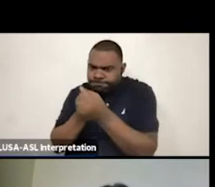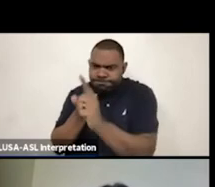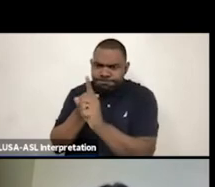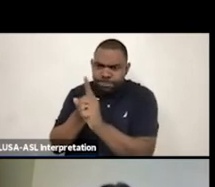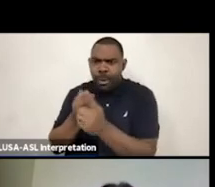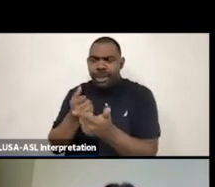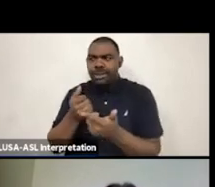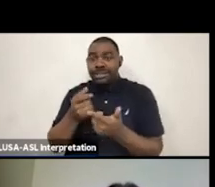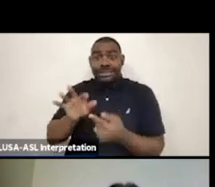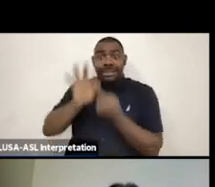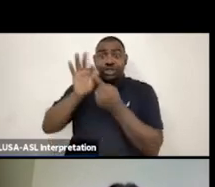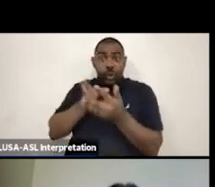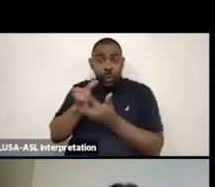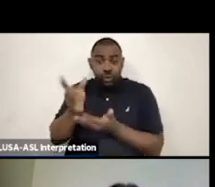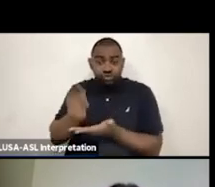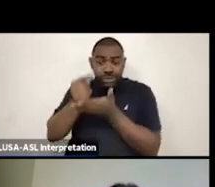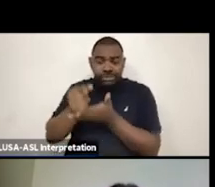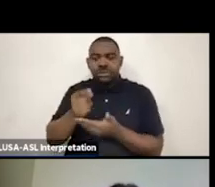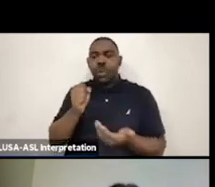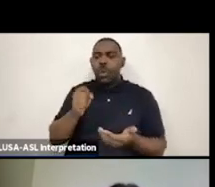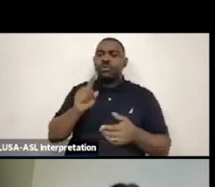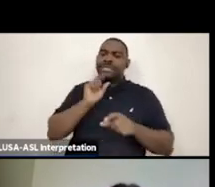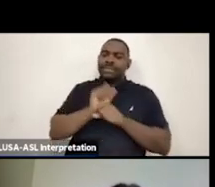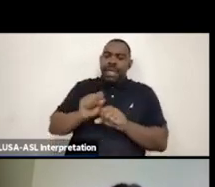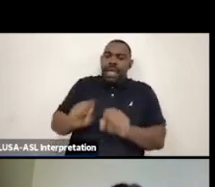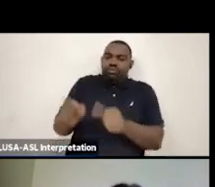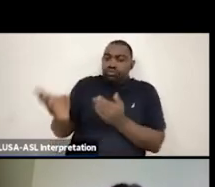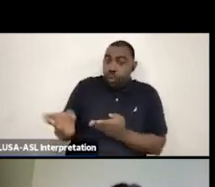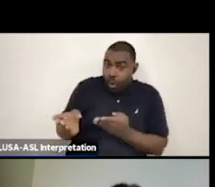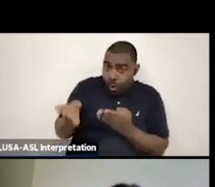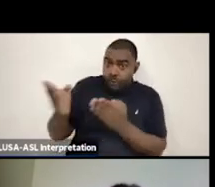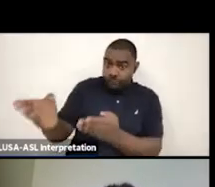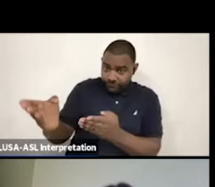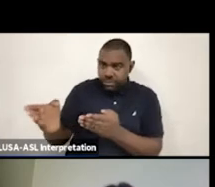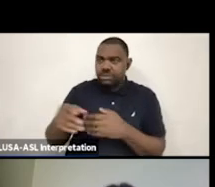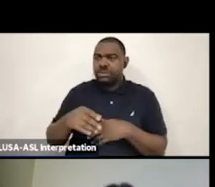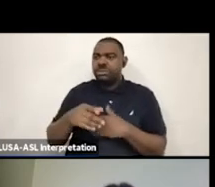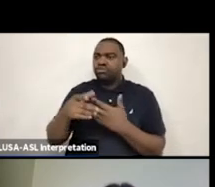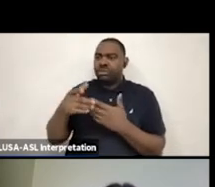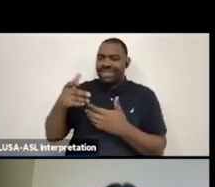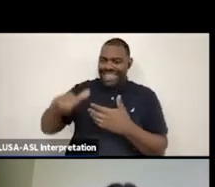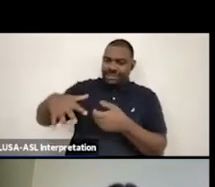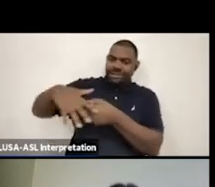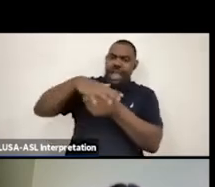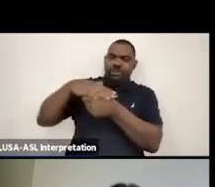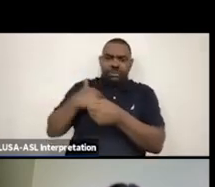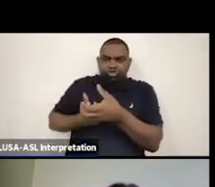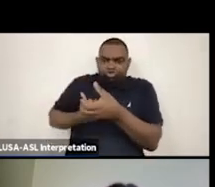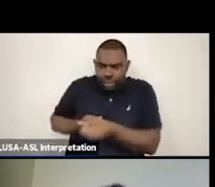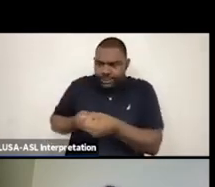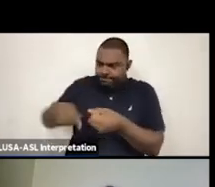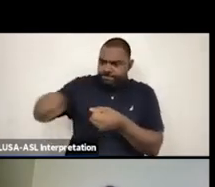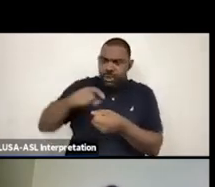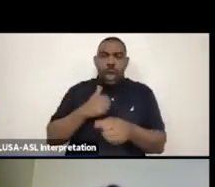they go through treatment. So to be able to offer that to them in a space that I trust, because I work